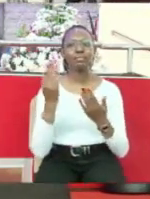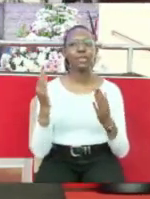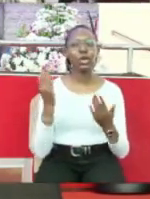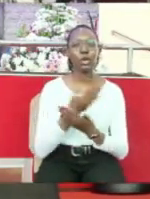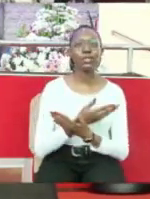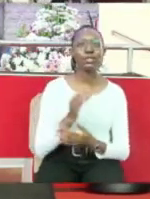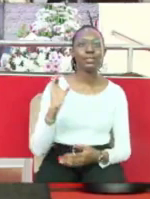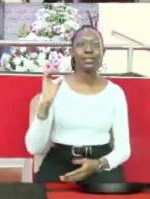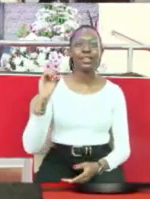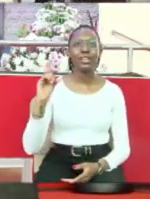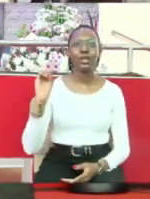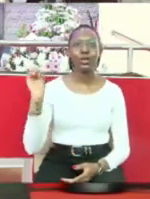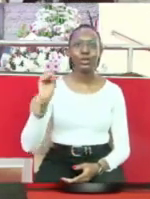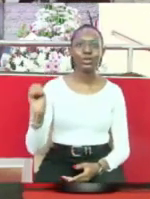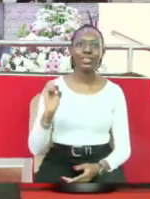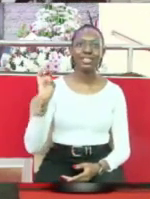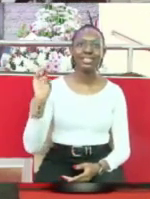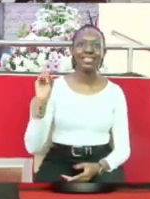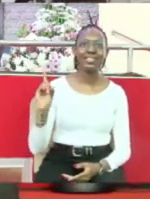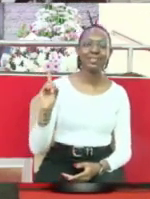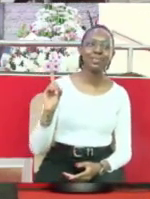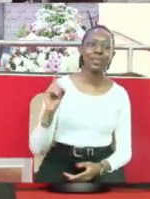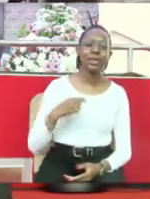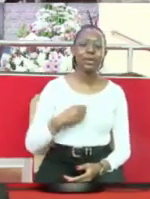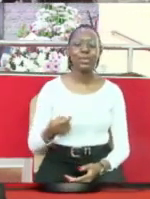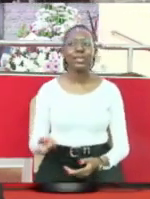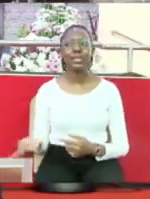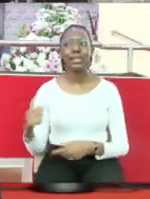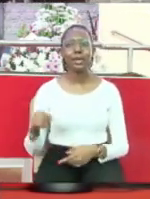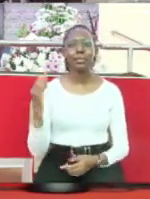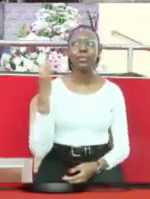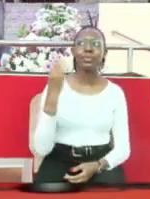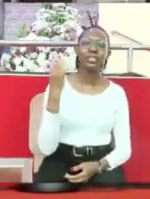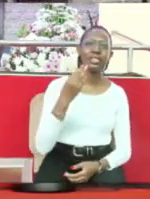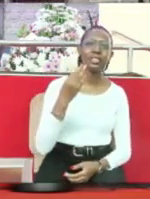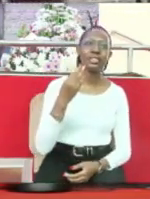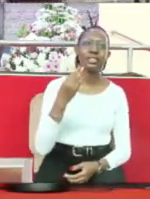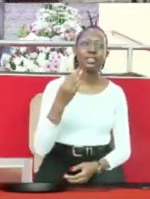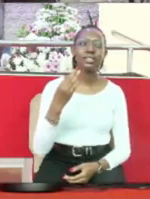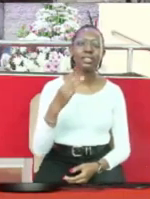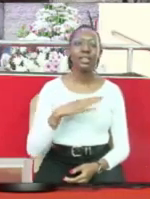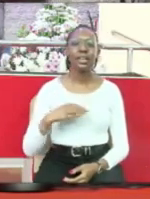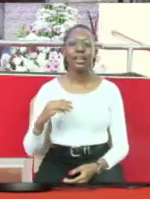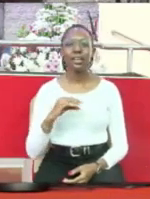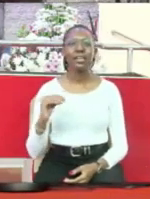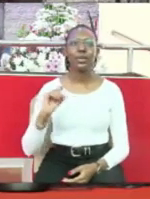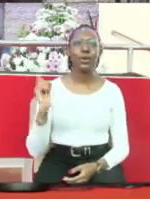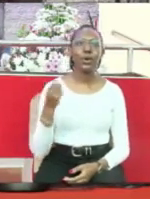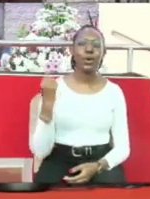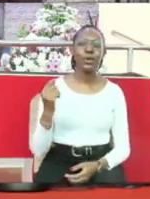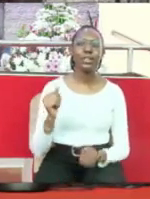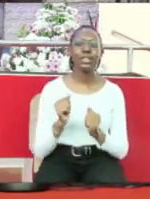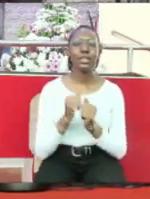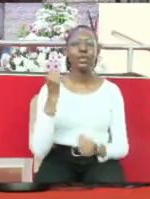nikwambie nilichokuwa nafanya. I would come here. Nilikuwa naja hapa. And preach. Na hubiri. And I would only have 15 people. Na ningekuwa na watu